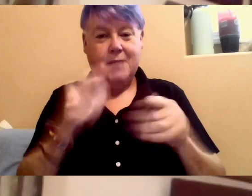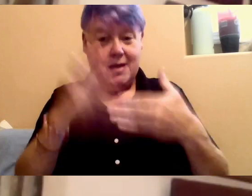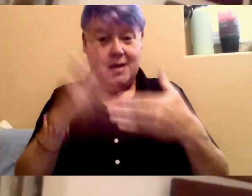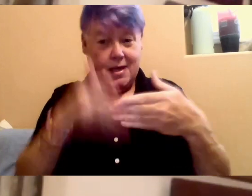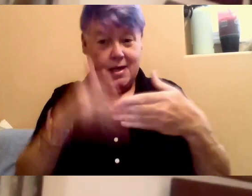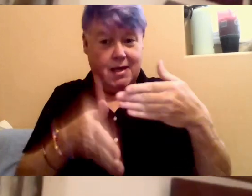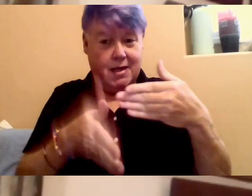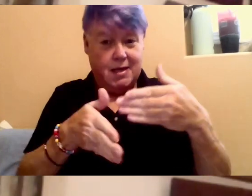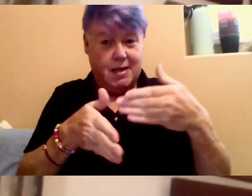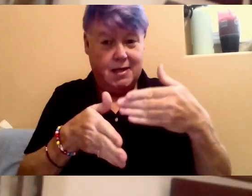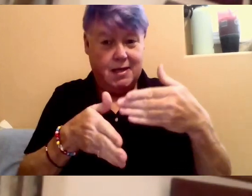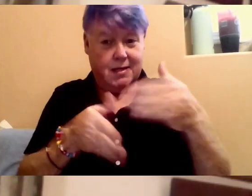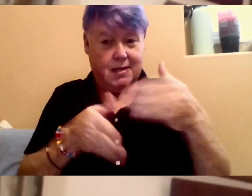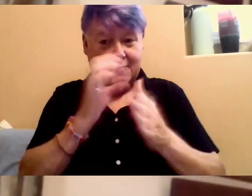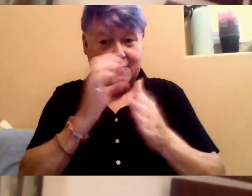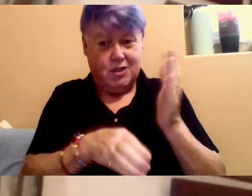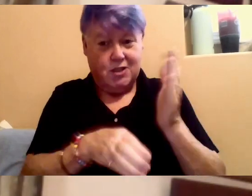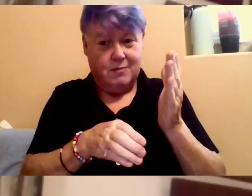of the scene